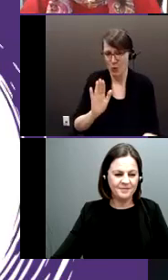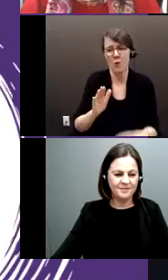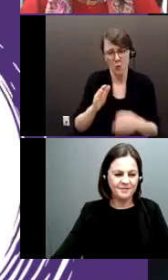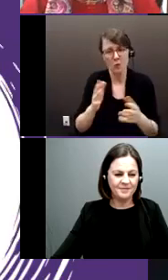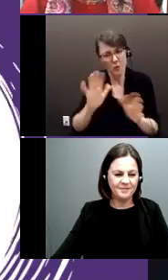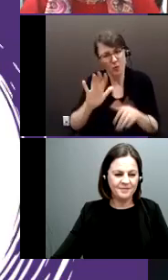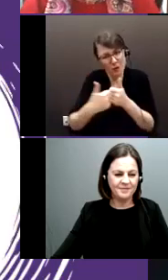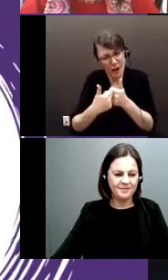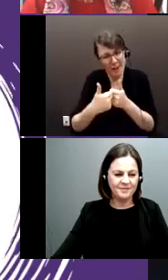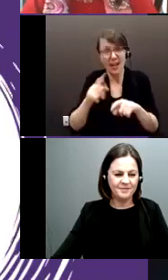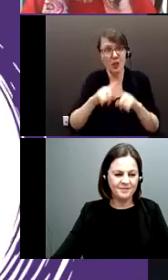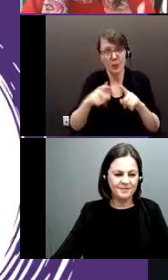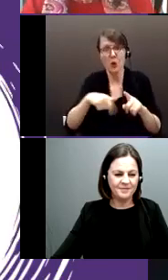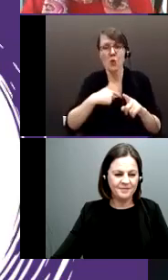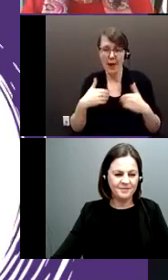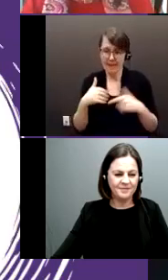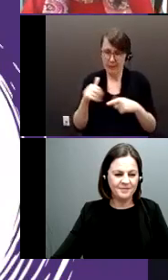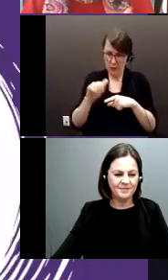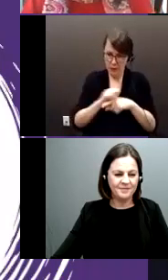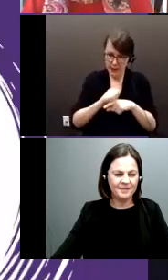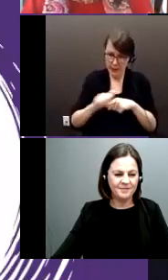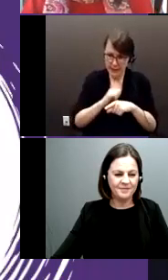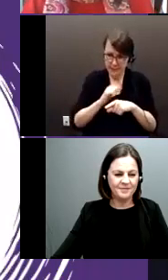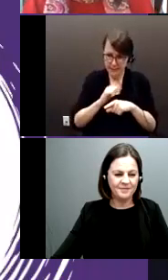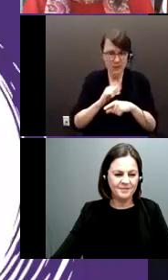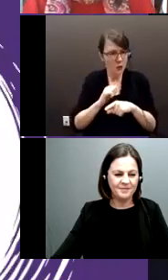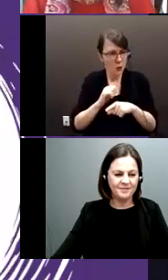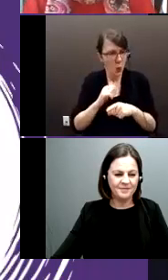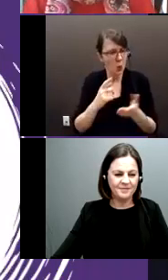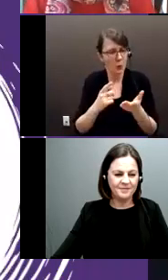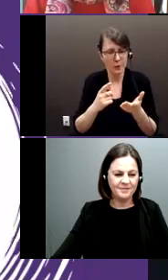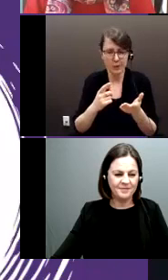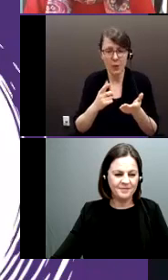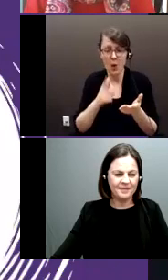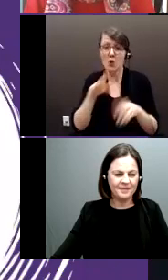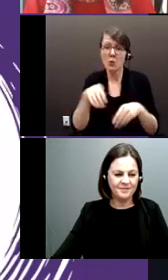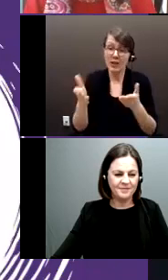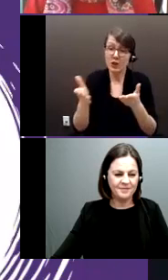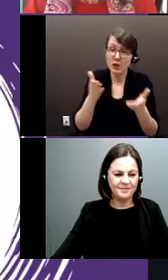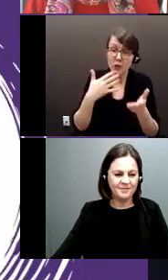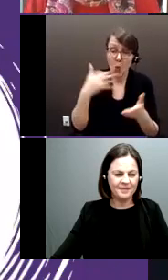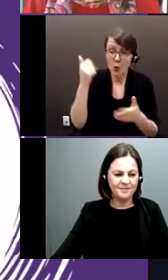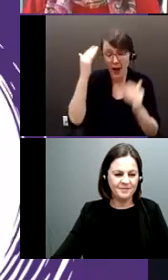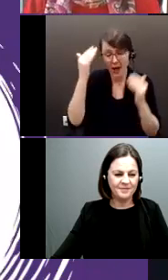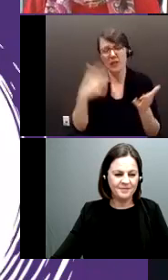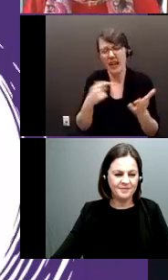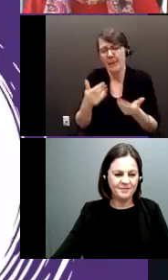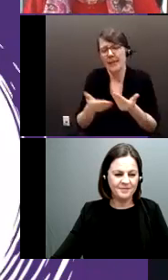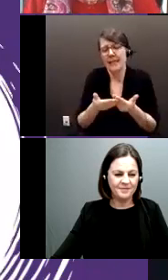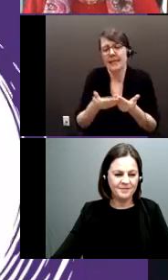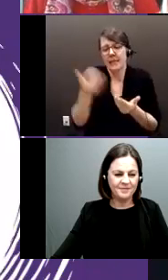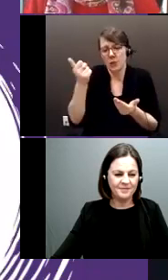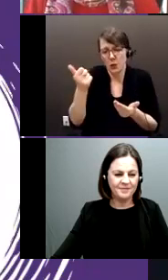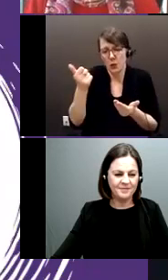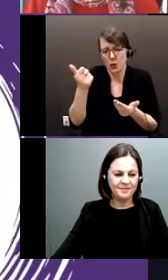discussion. So we can be pretty good sometimes at having those conversations. But I wonder about